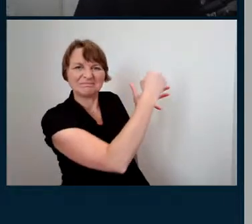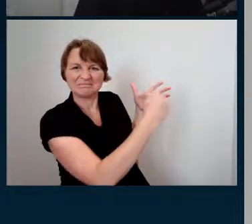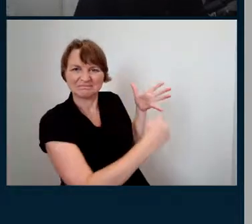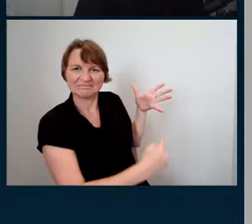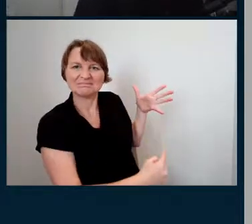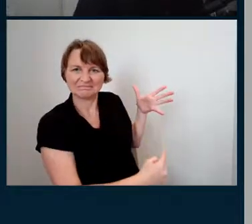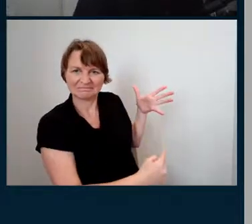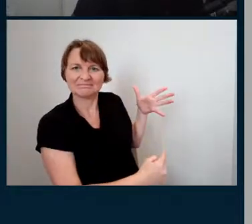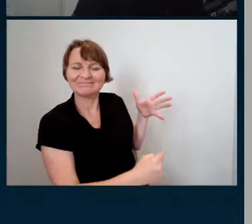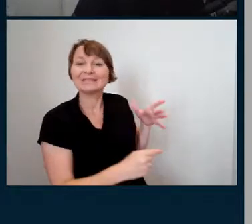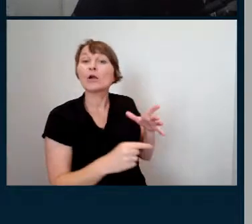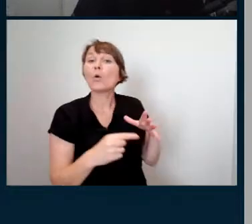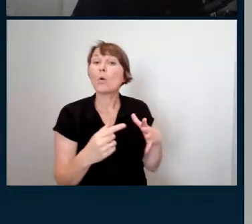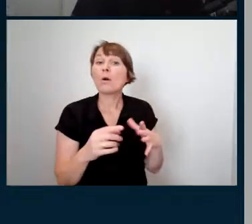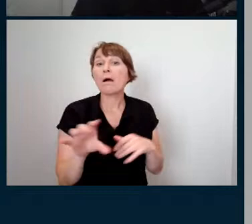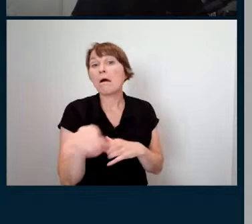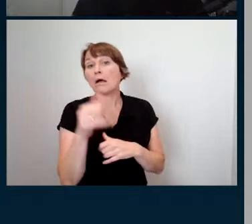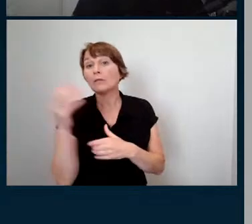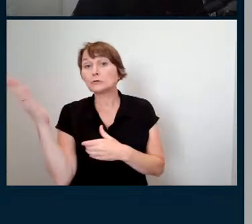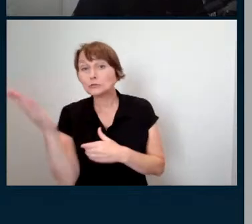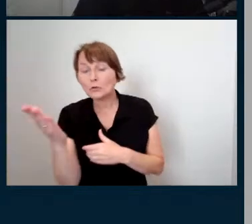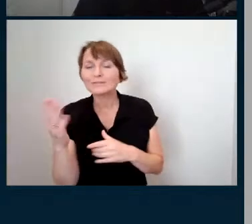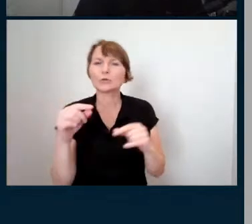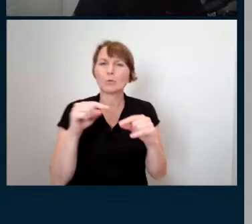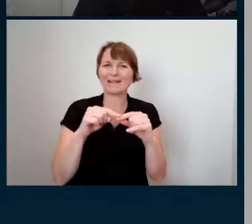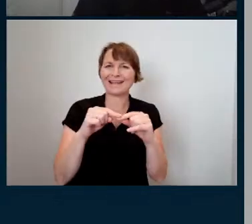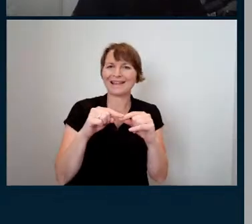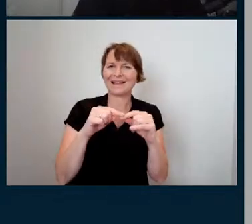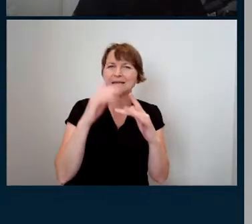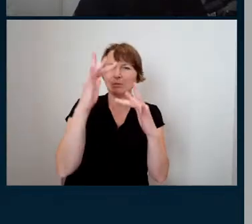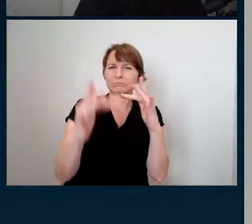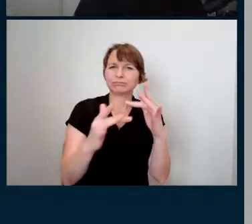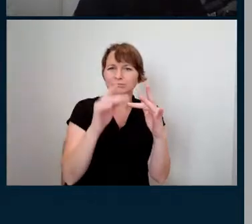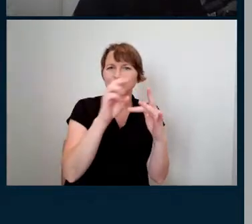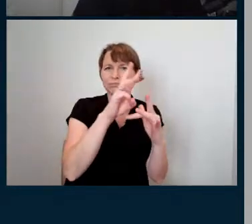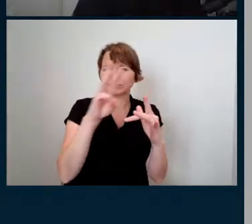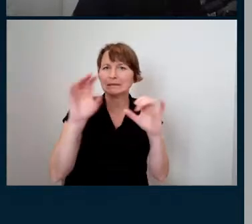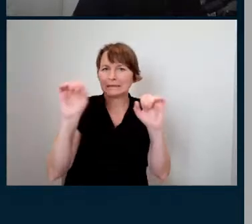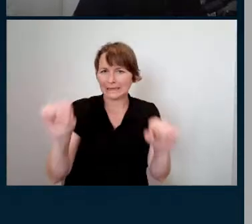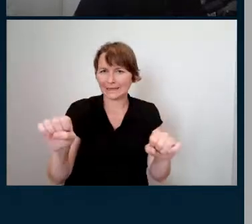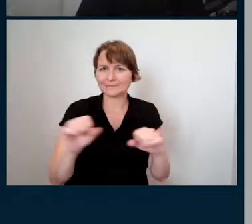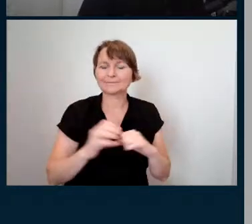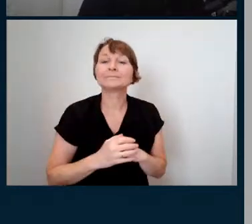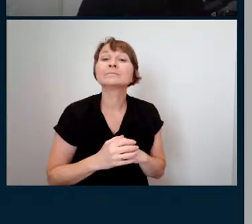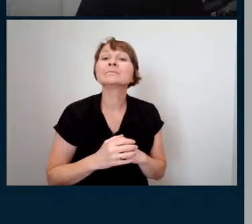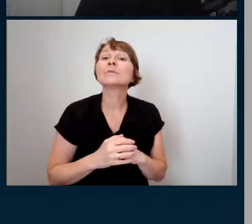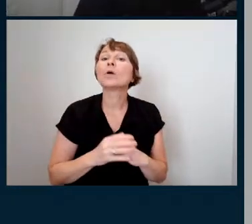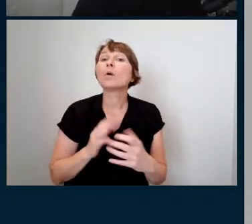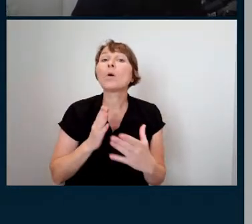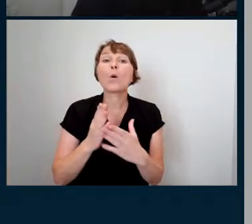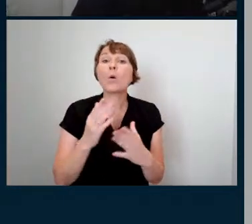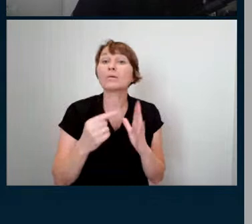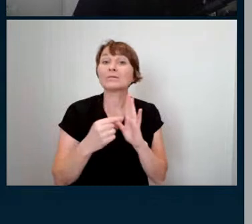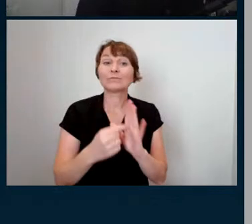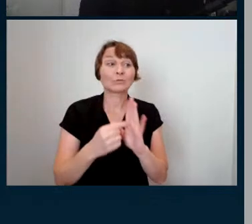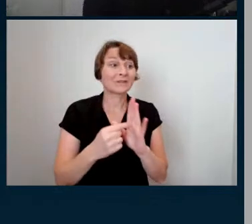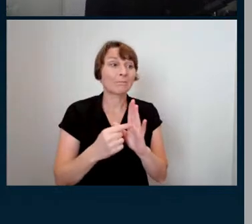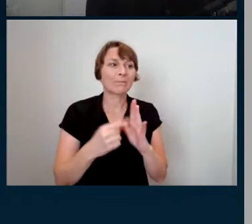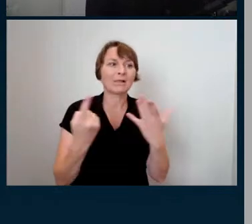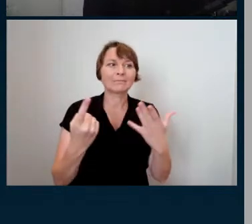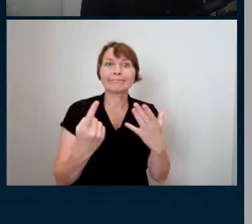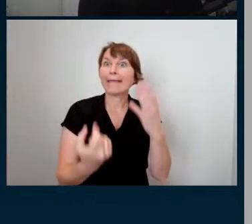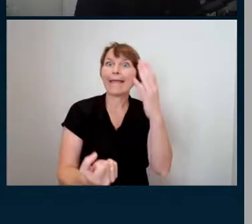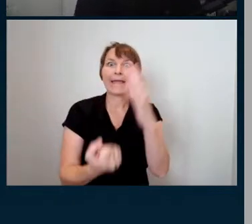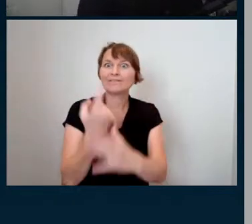browser. A timer means you can set it to a schedule. You can have an event-based trigger where